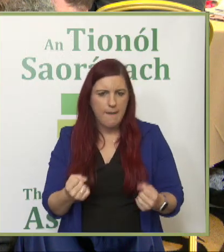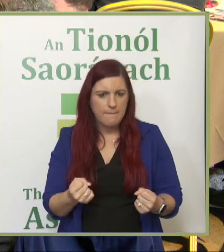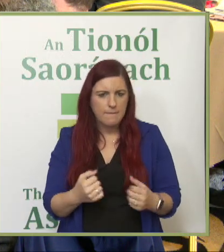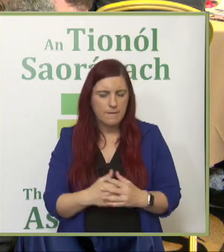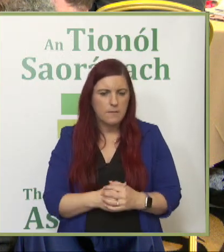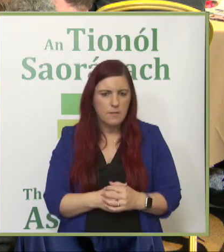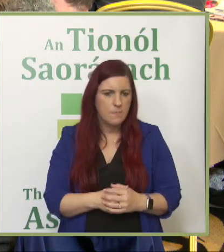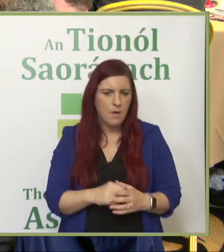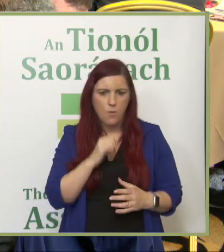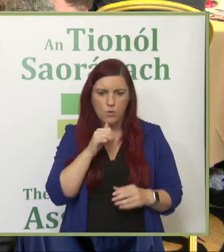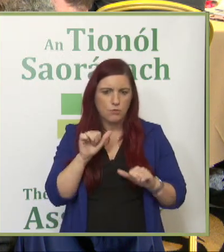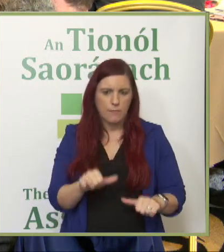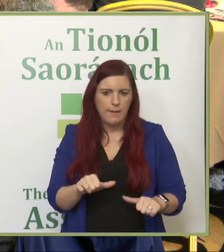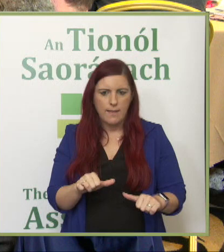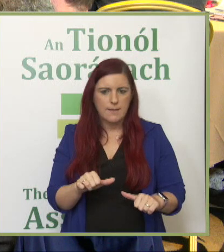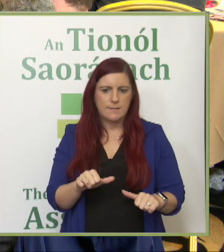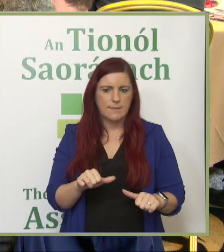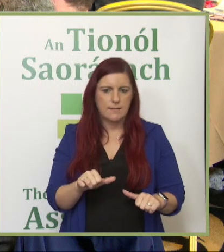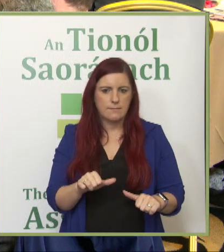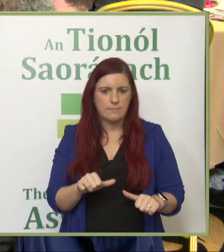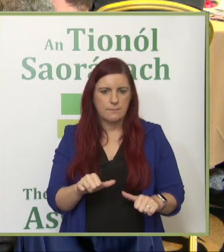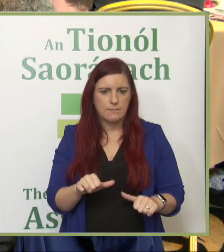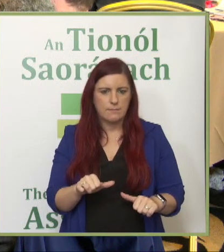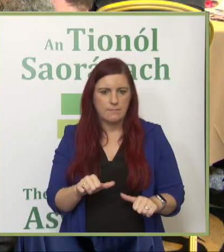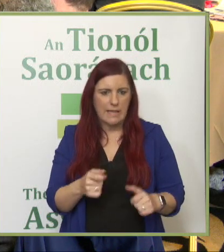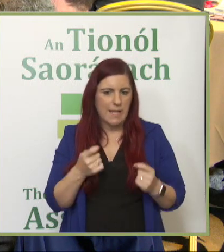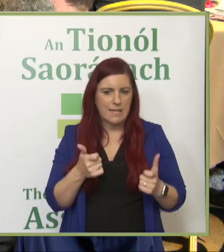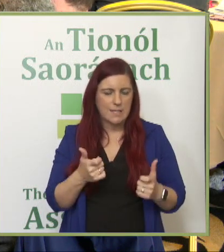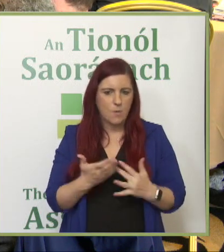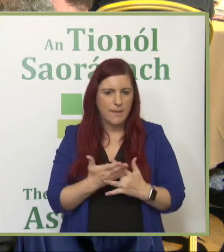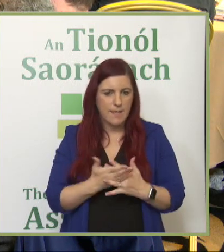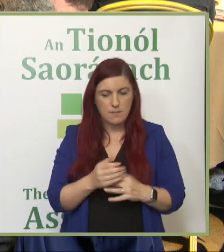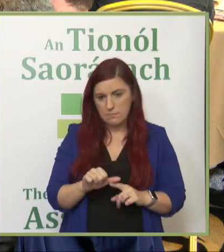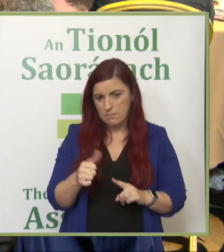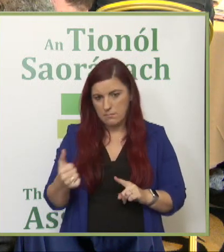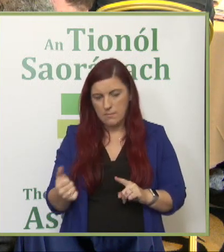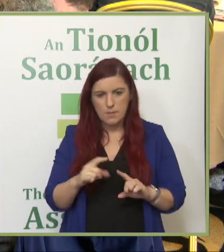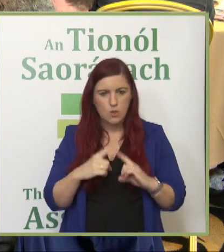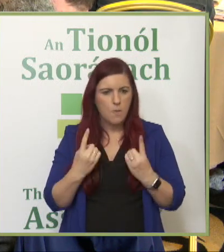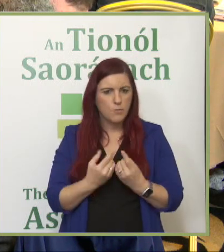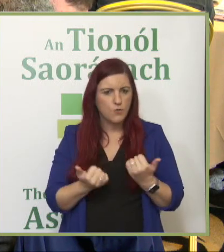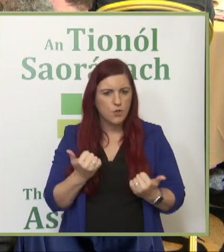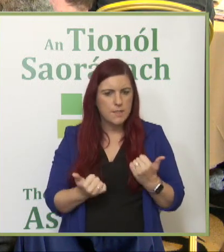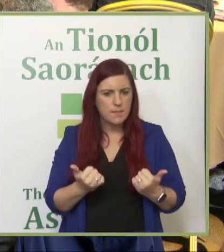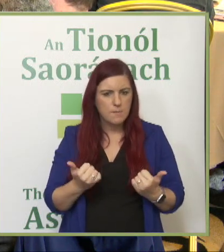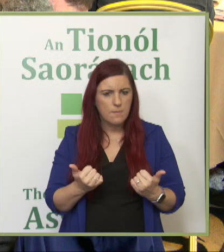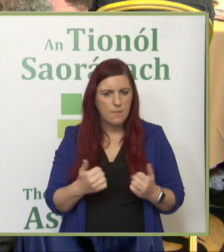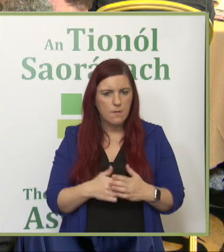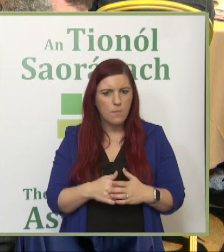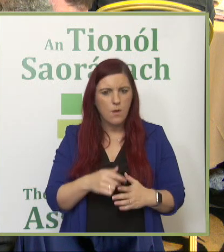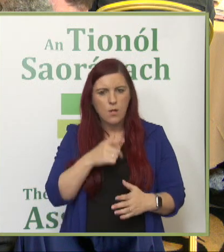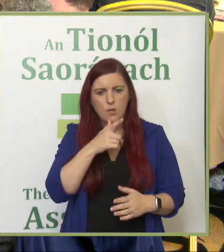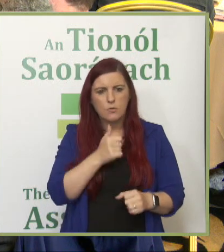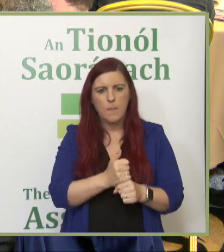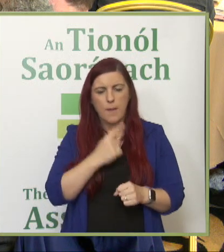I wouldn't agree with that. I don't know, Ben, would you? Yeah, just a minute on that as well. In relation to the adult caution,